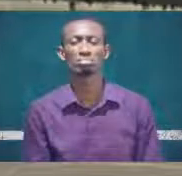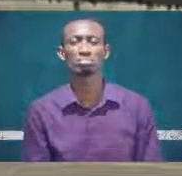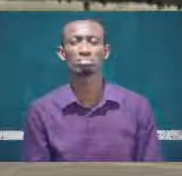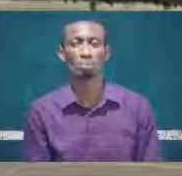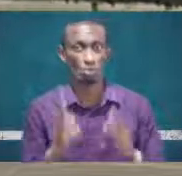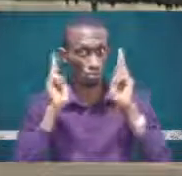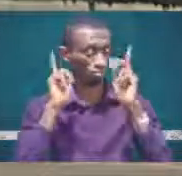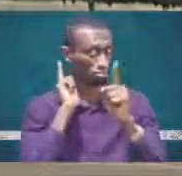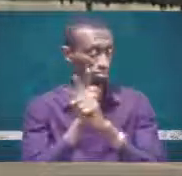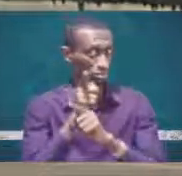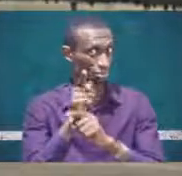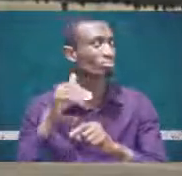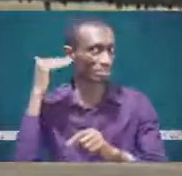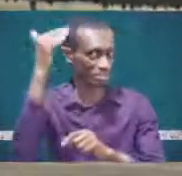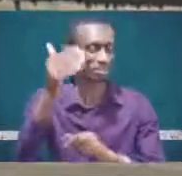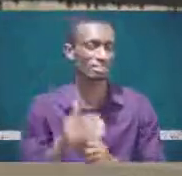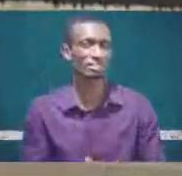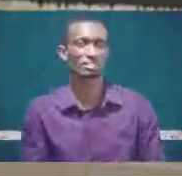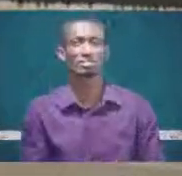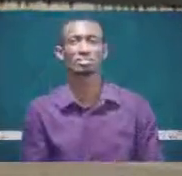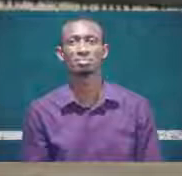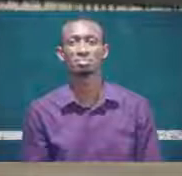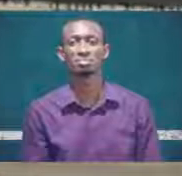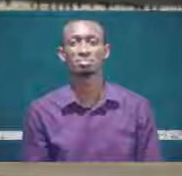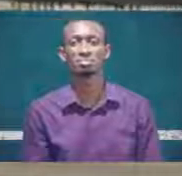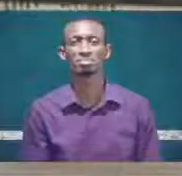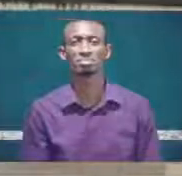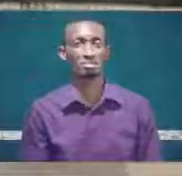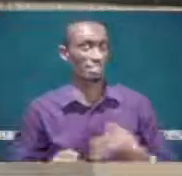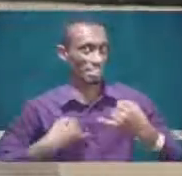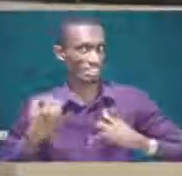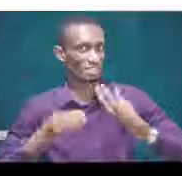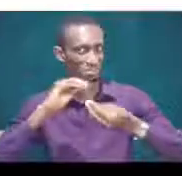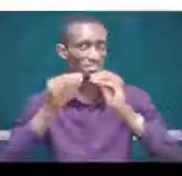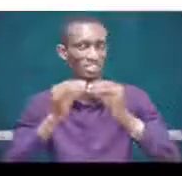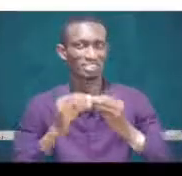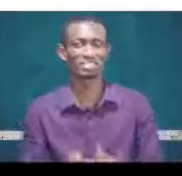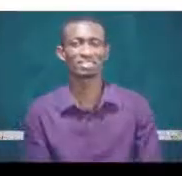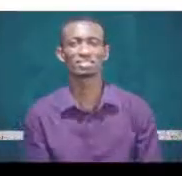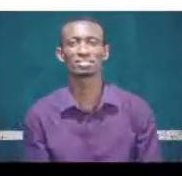Hope to meet you next time. Enjoy mathematics.